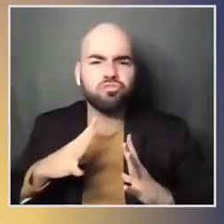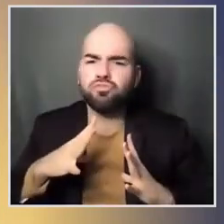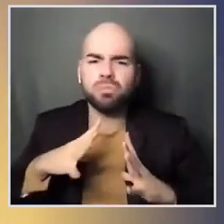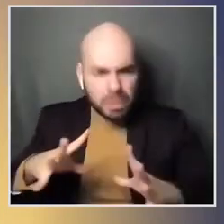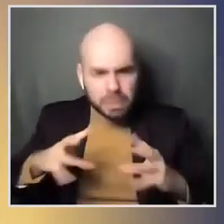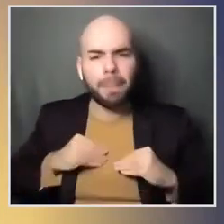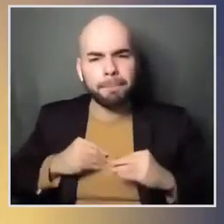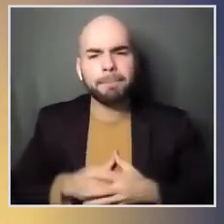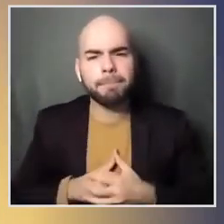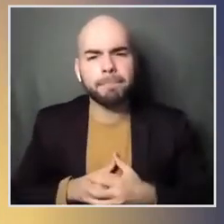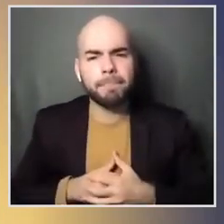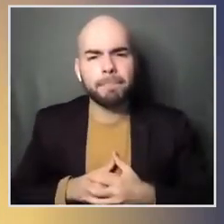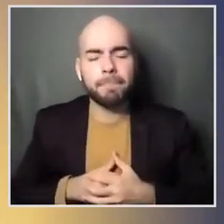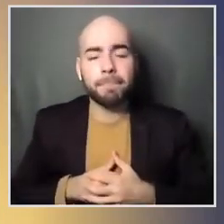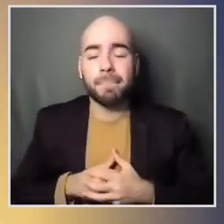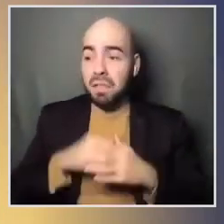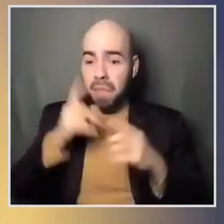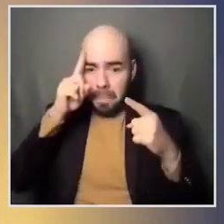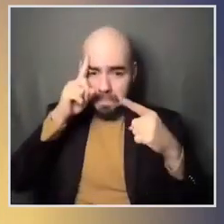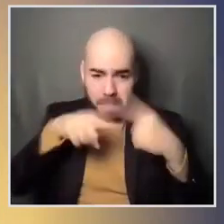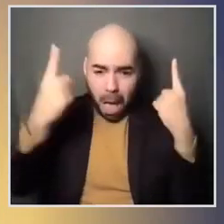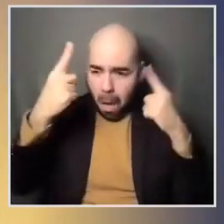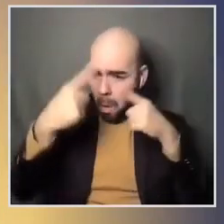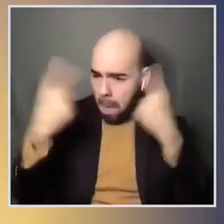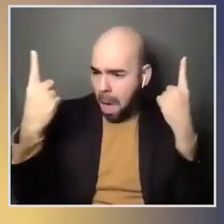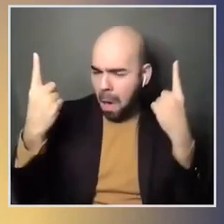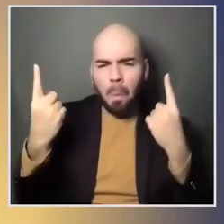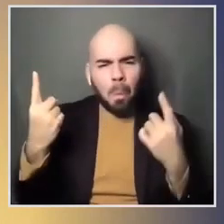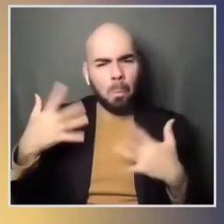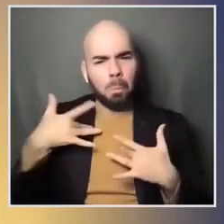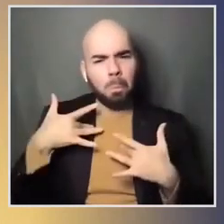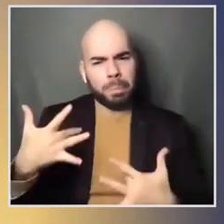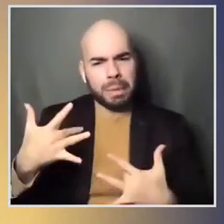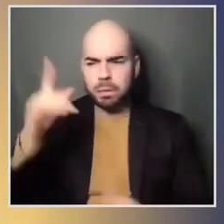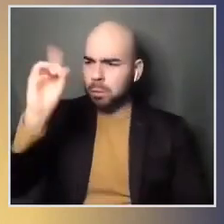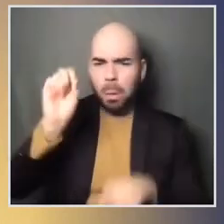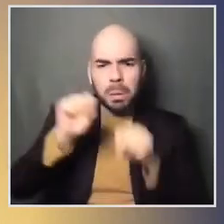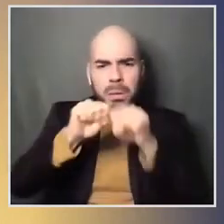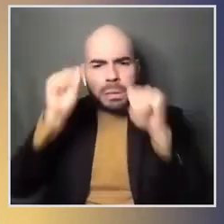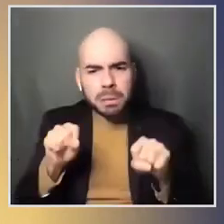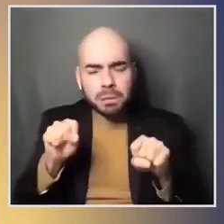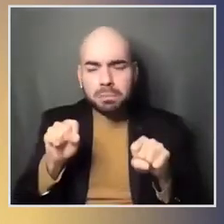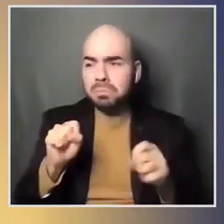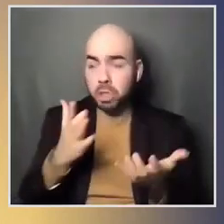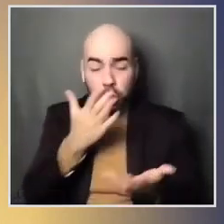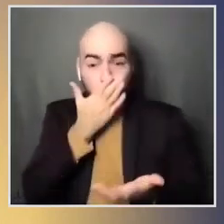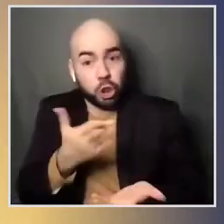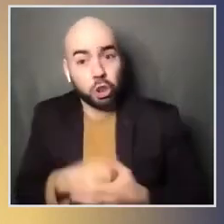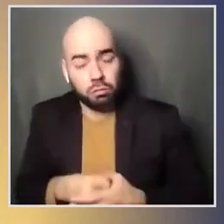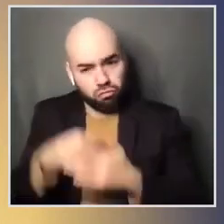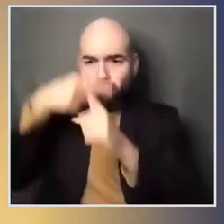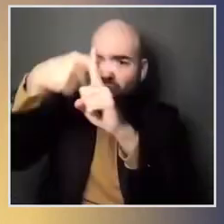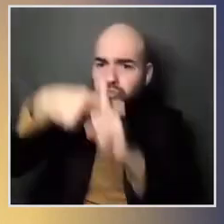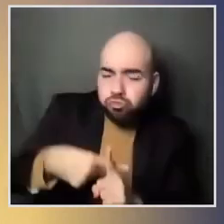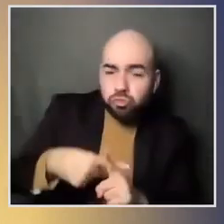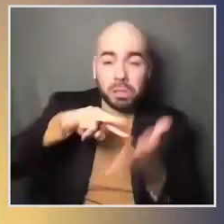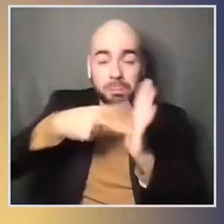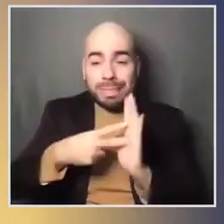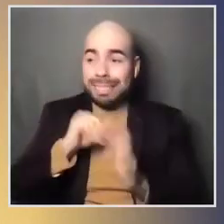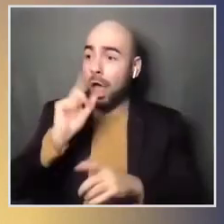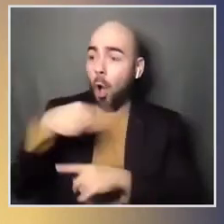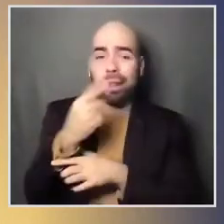Strong disagreements are inevitable in a democracy, and strong disagreements are healthy. They're a sign of a vigorous